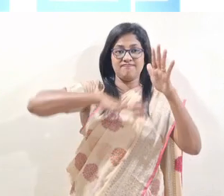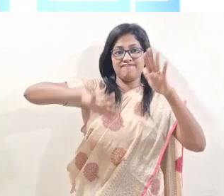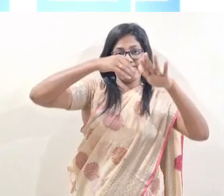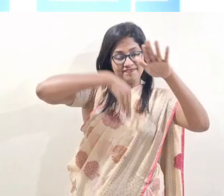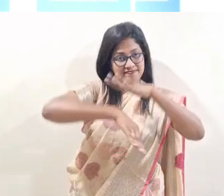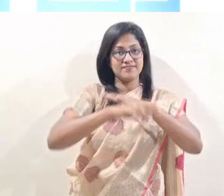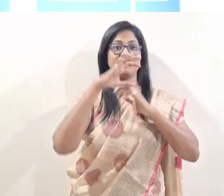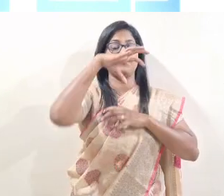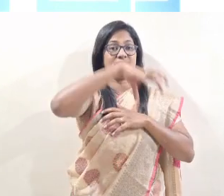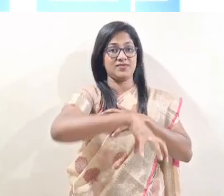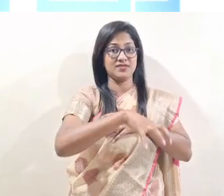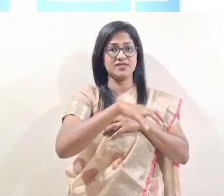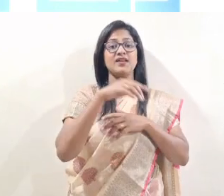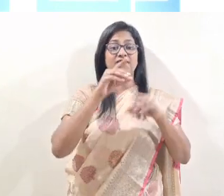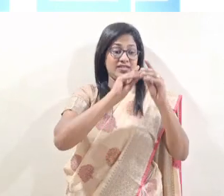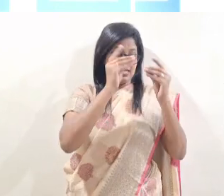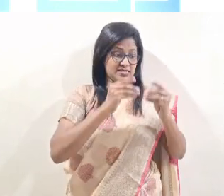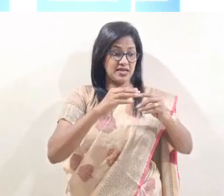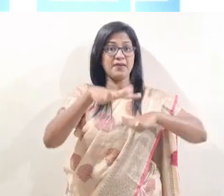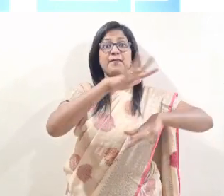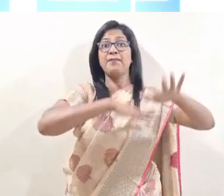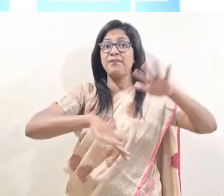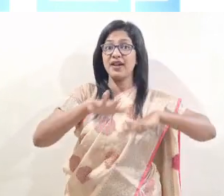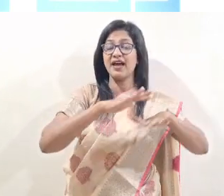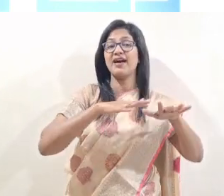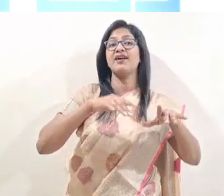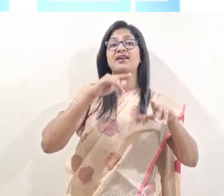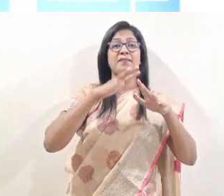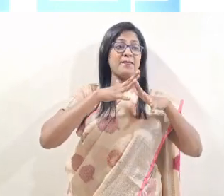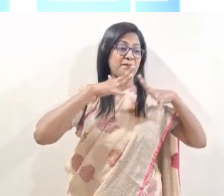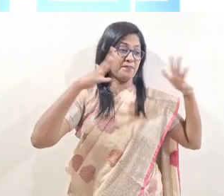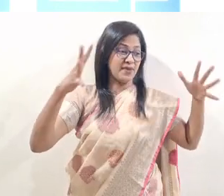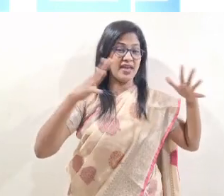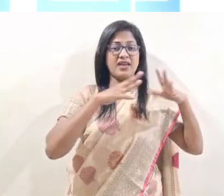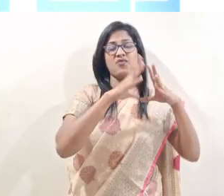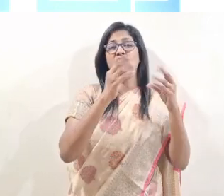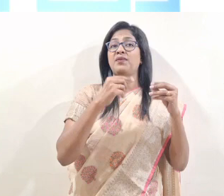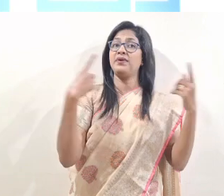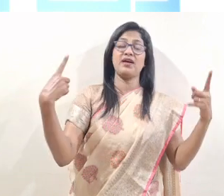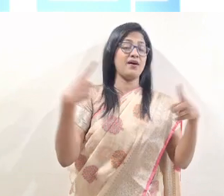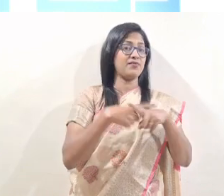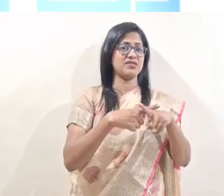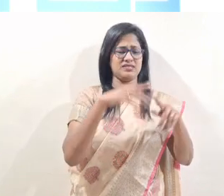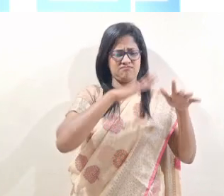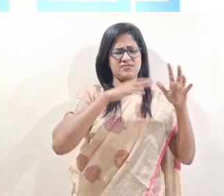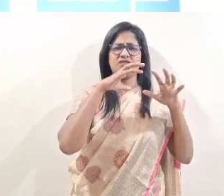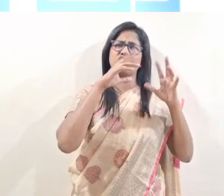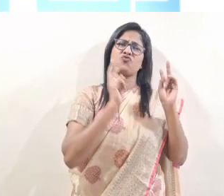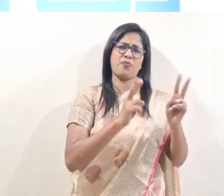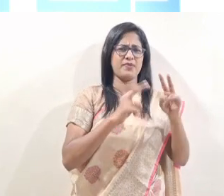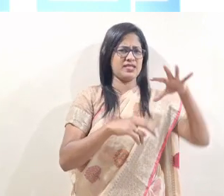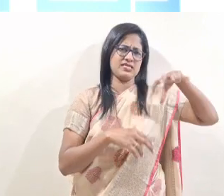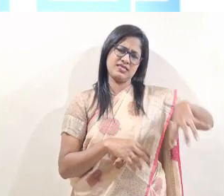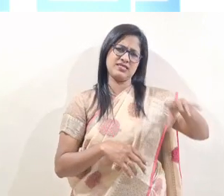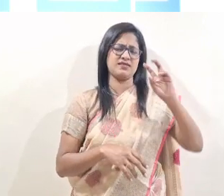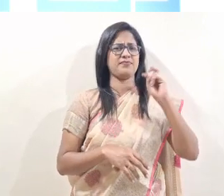thing happened. We had designed a station, we had planned rather a station which was normal underground station,